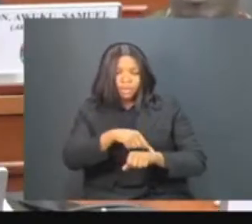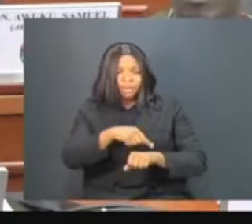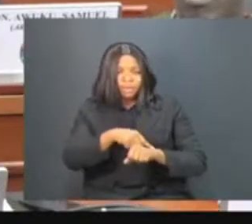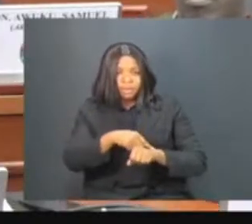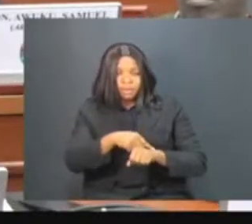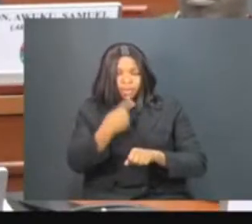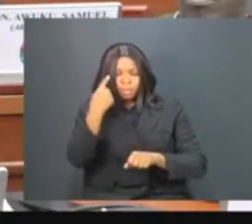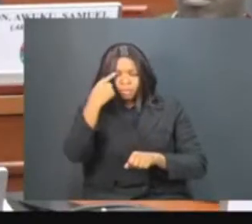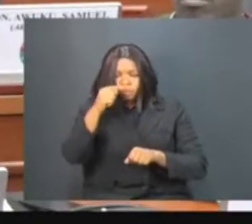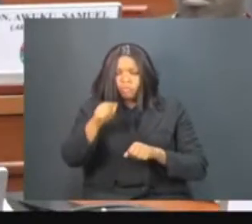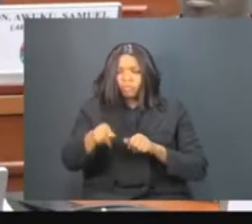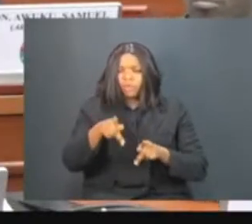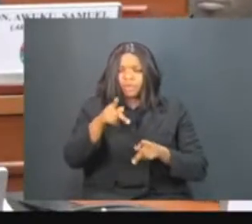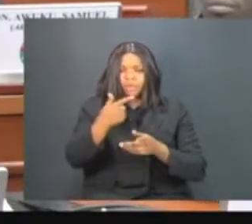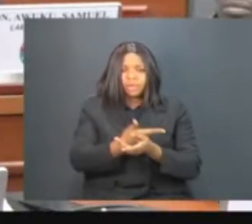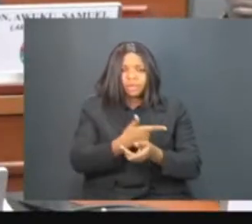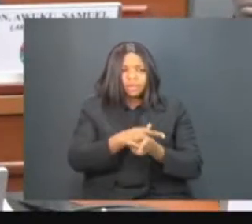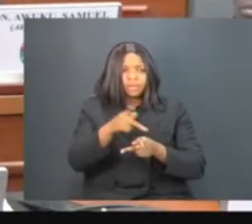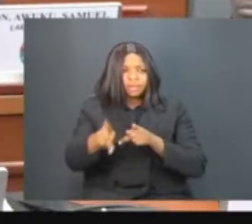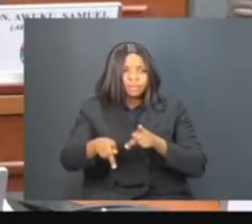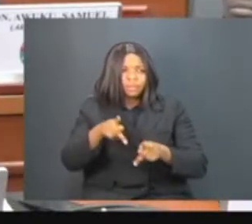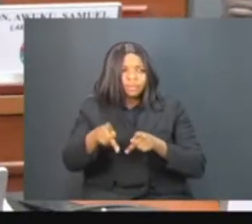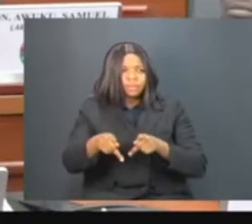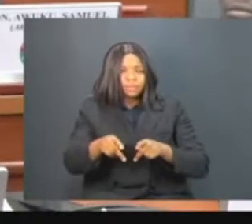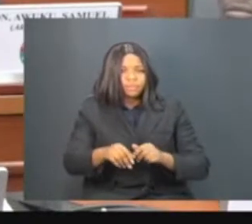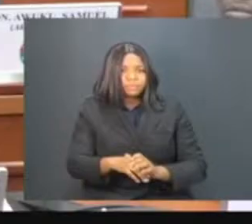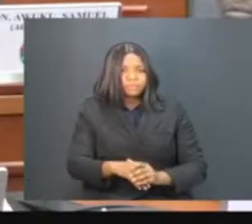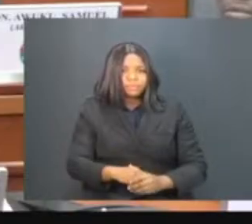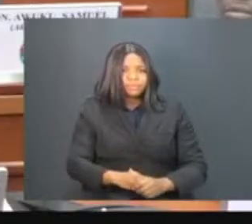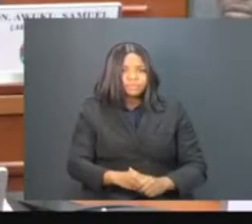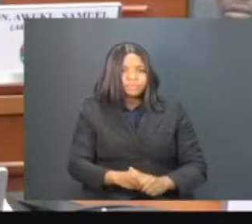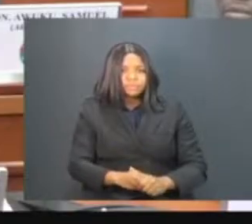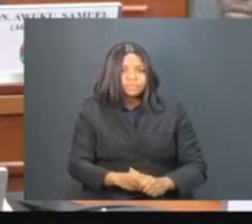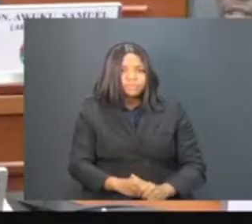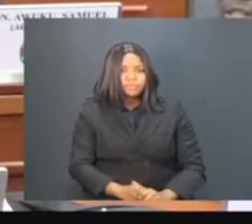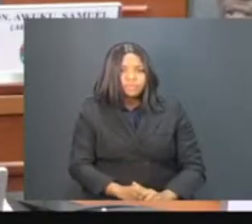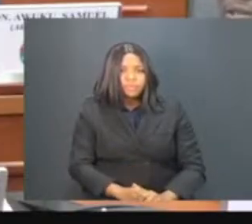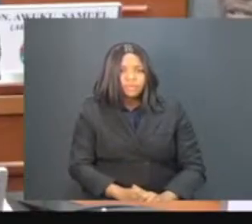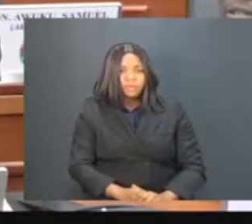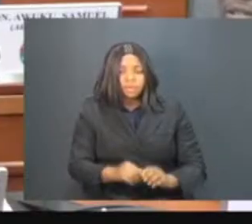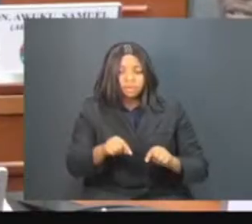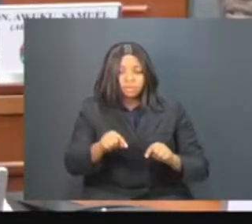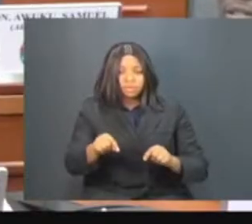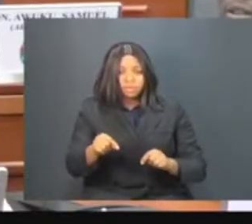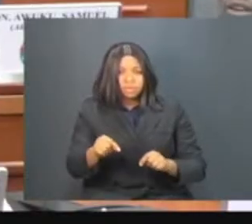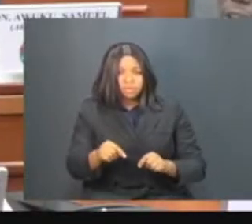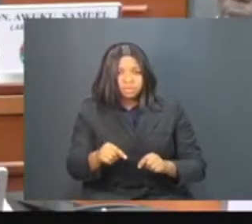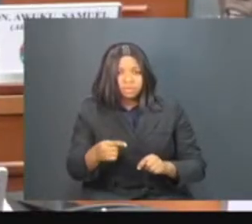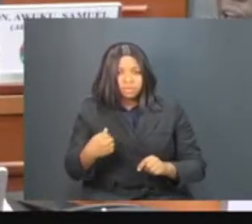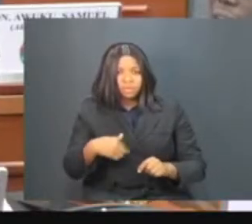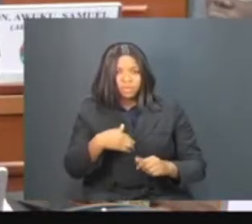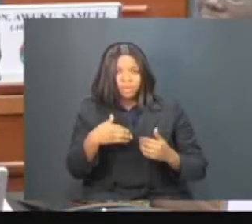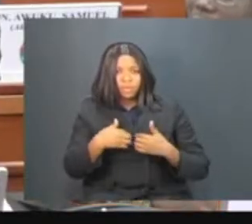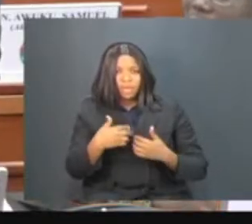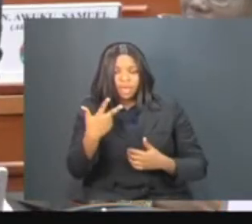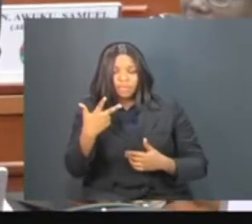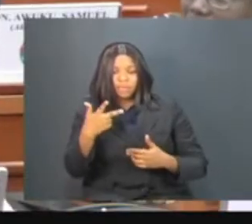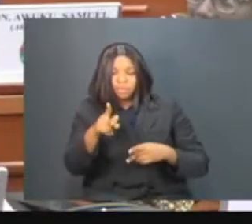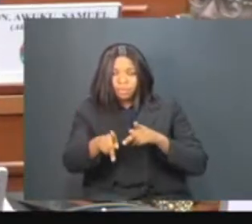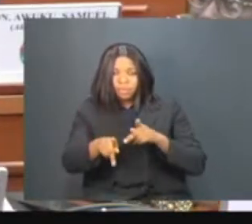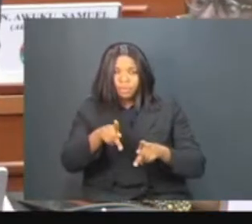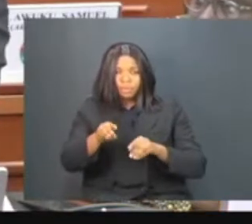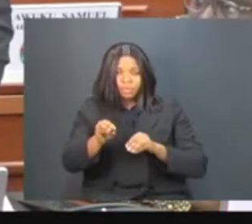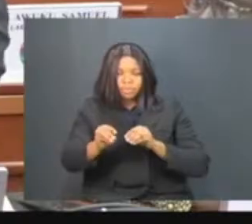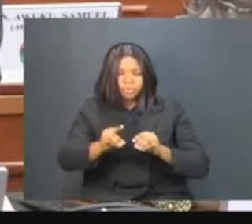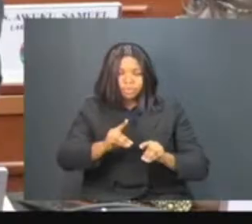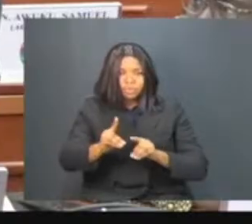job that is 24-hour today that has 3 people doing the job is the office of the Speaker of Parliament. Why are you trying to speak